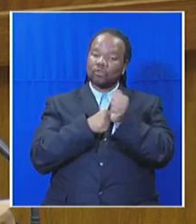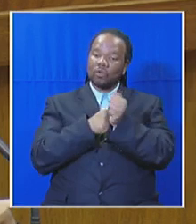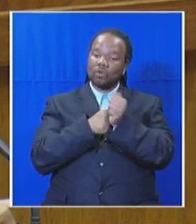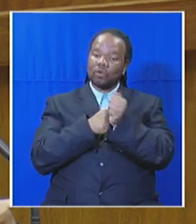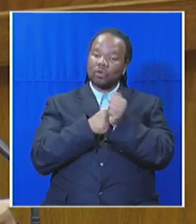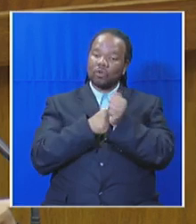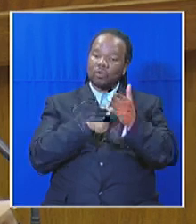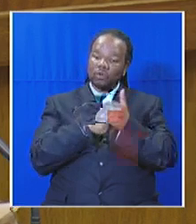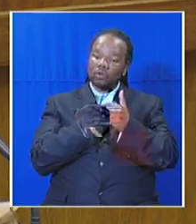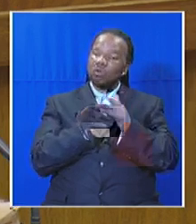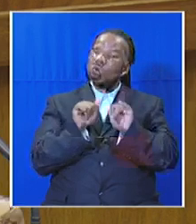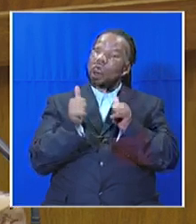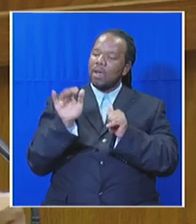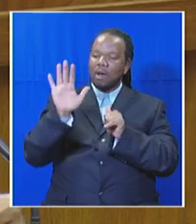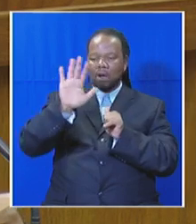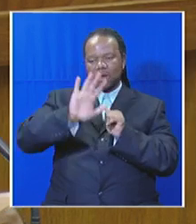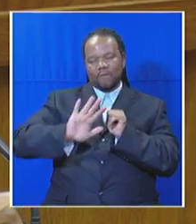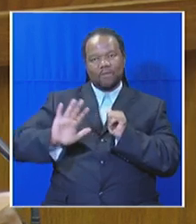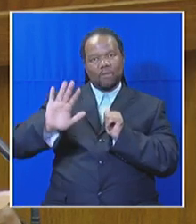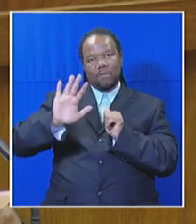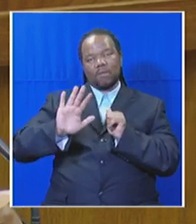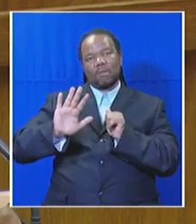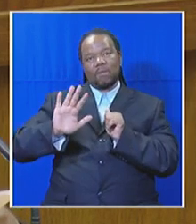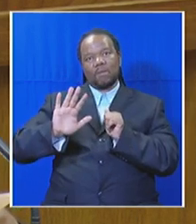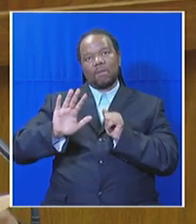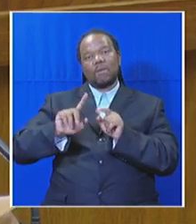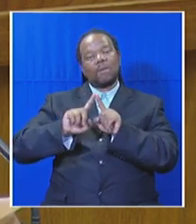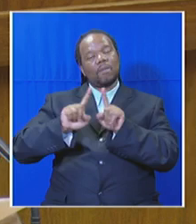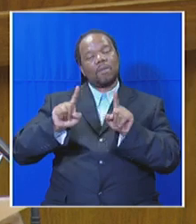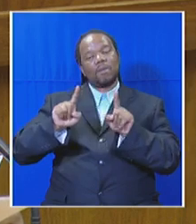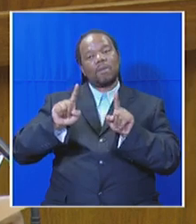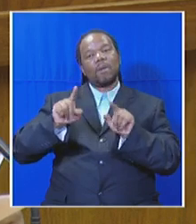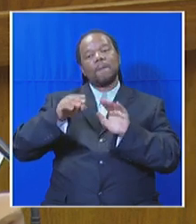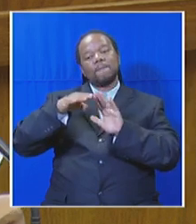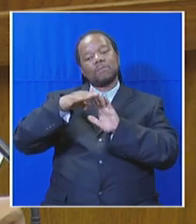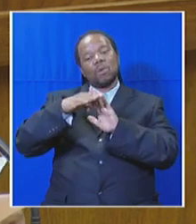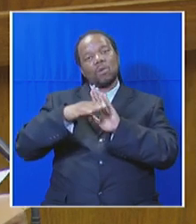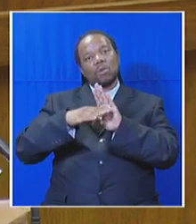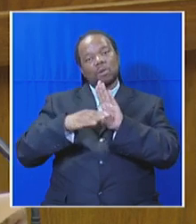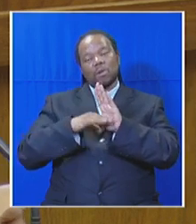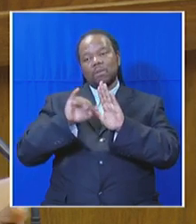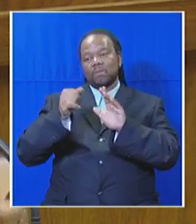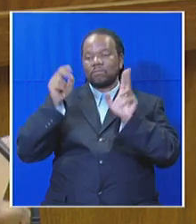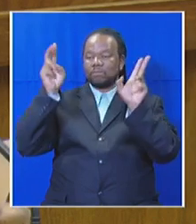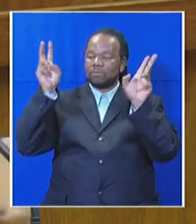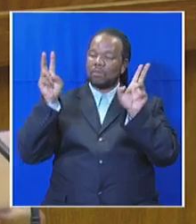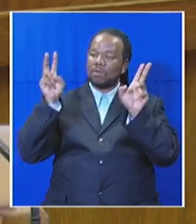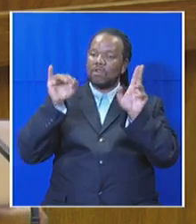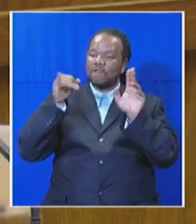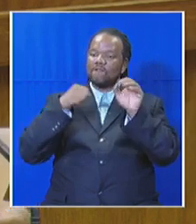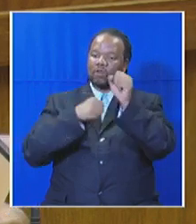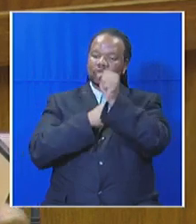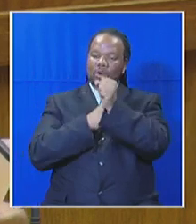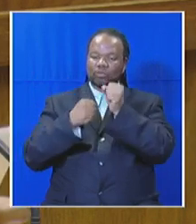in the auspices of the Program for Infrastructure Development in